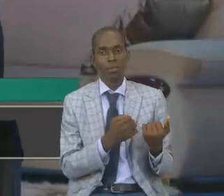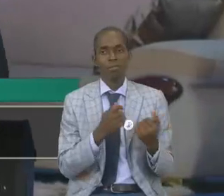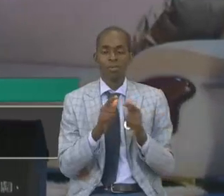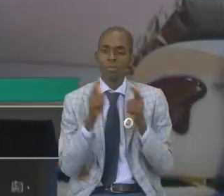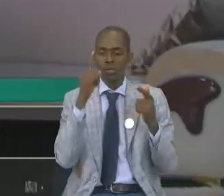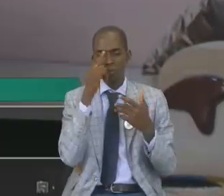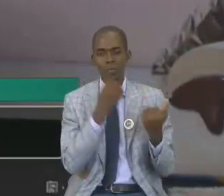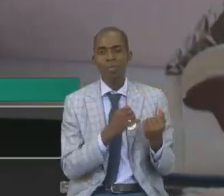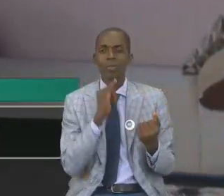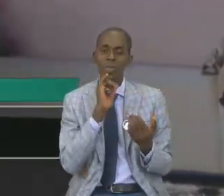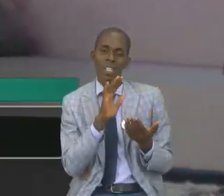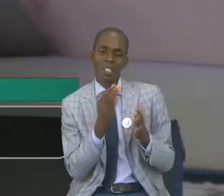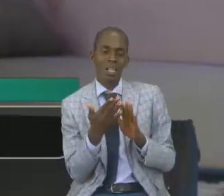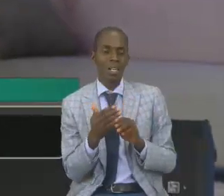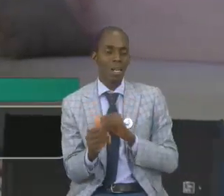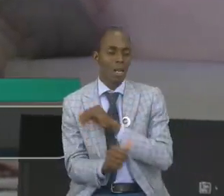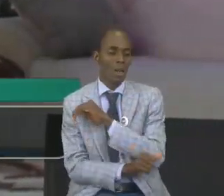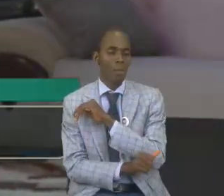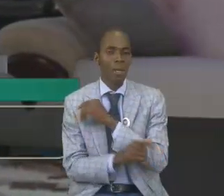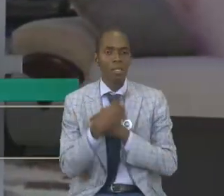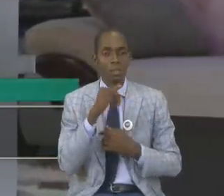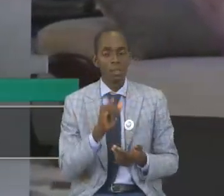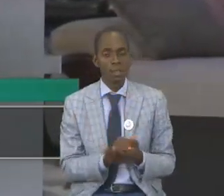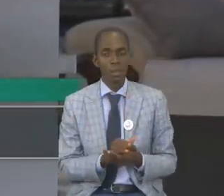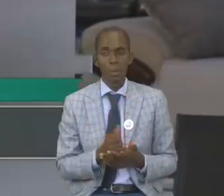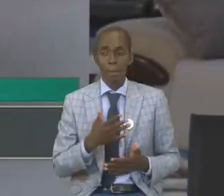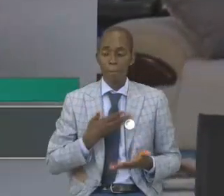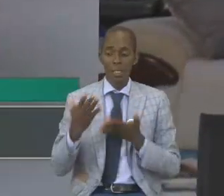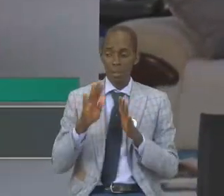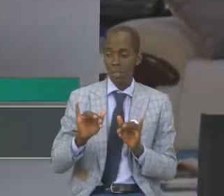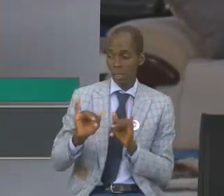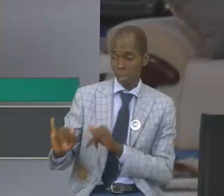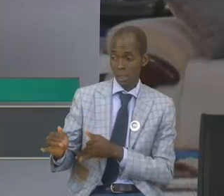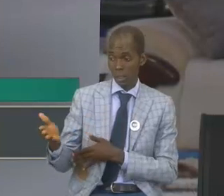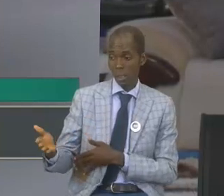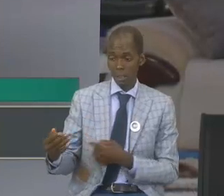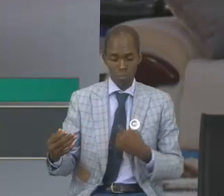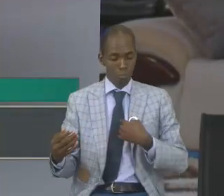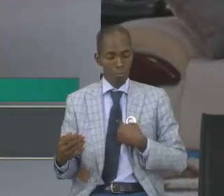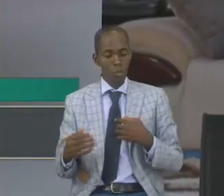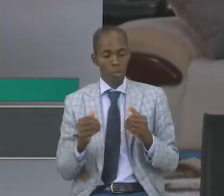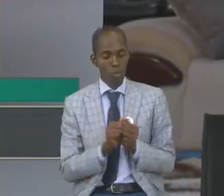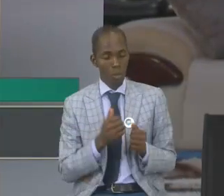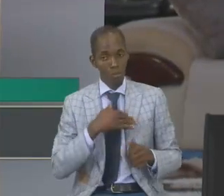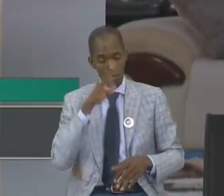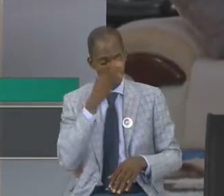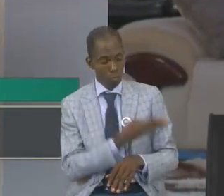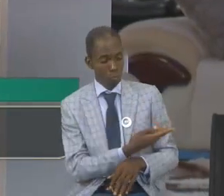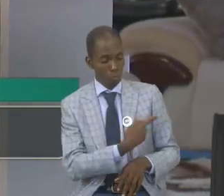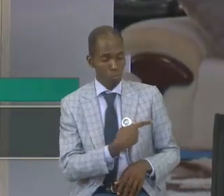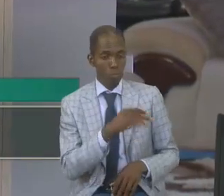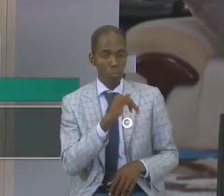like Abraham saying, my servant, stay there. I and this lad, Isaac, will